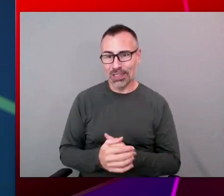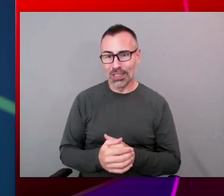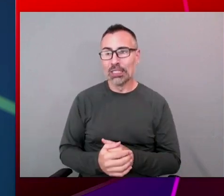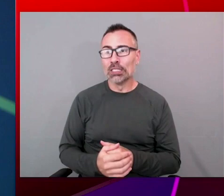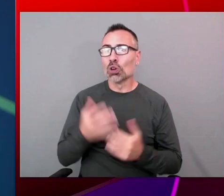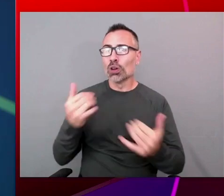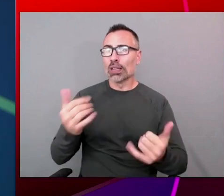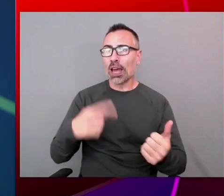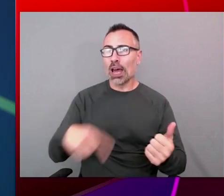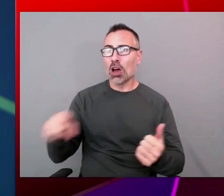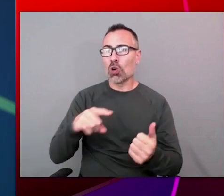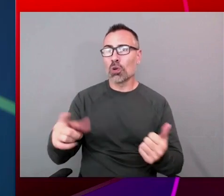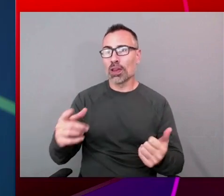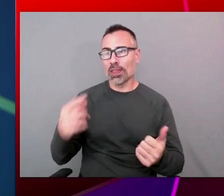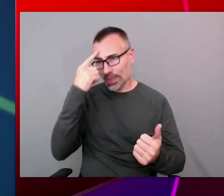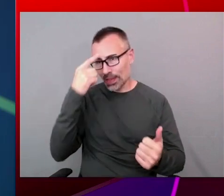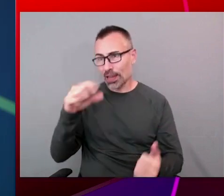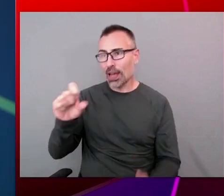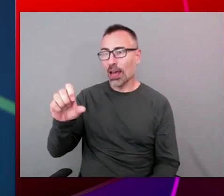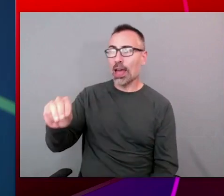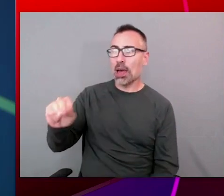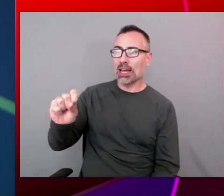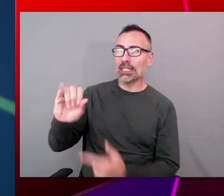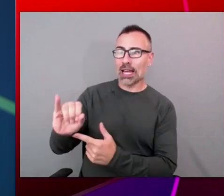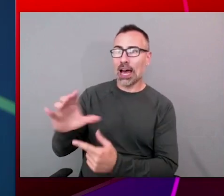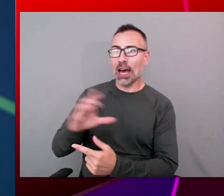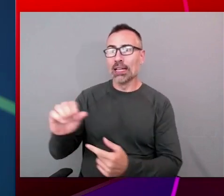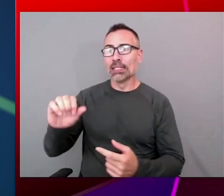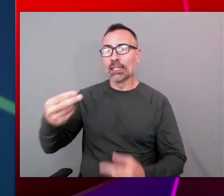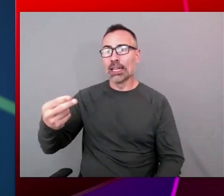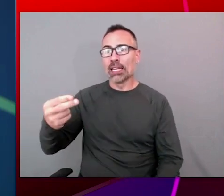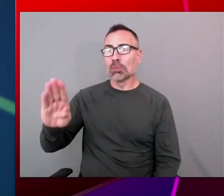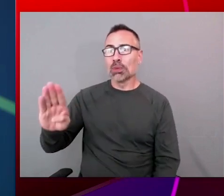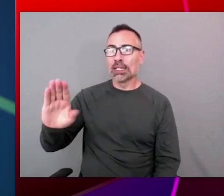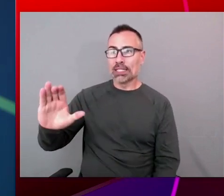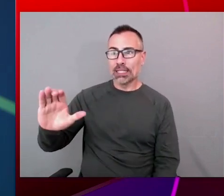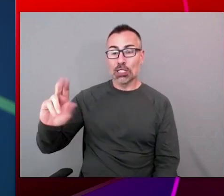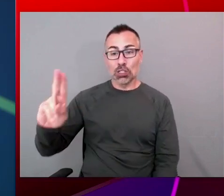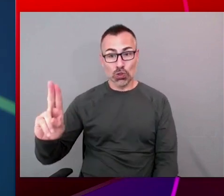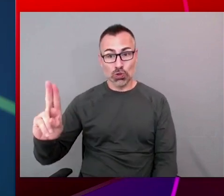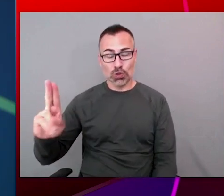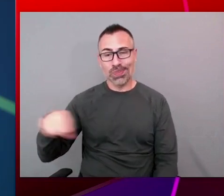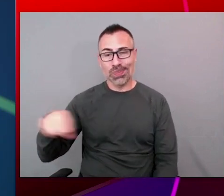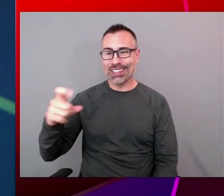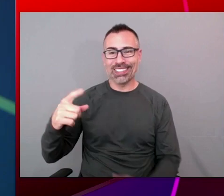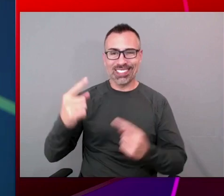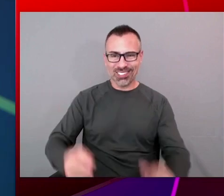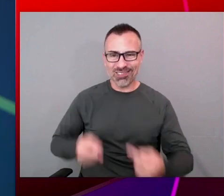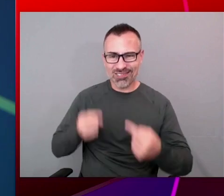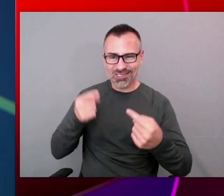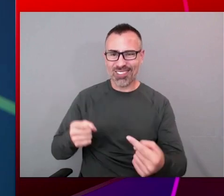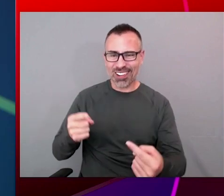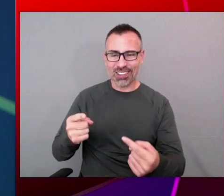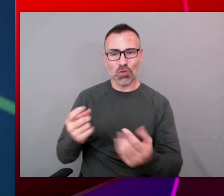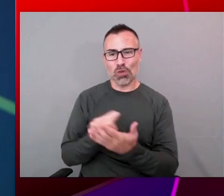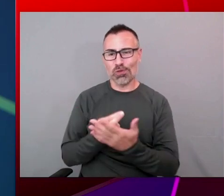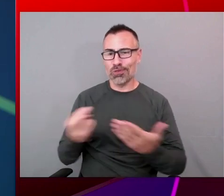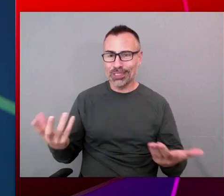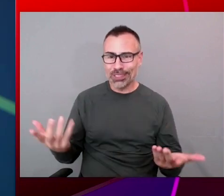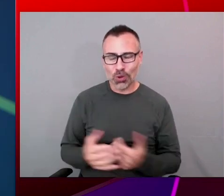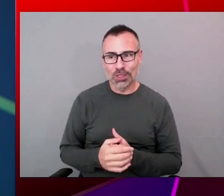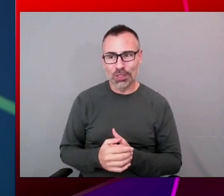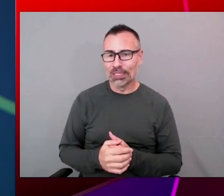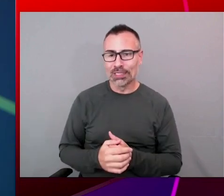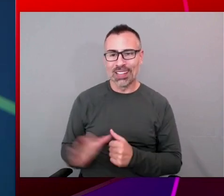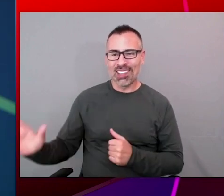get the resources and don't have faculty that are trained or versed in machine learning and artificial intelligence.